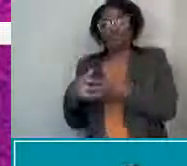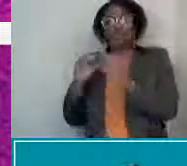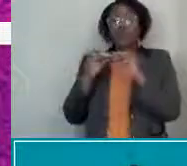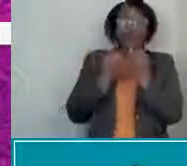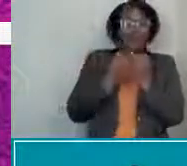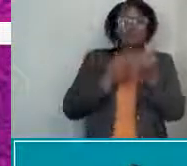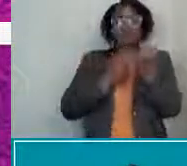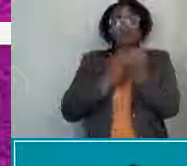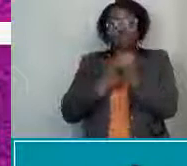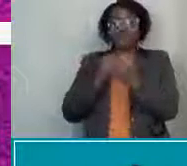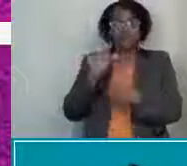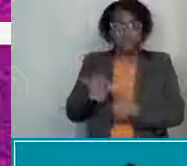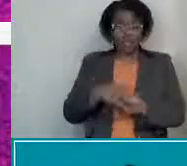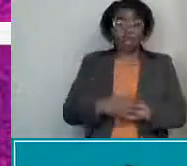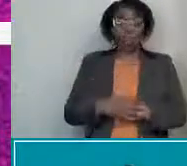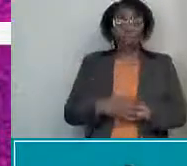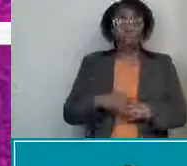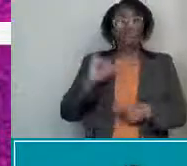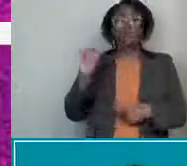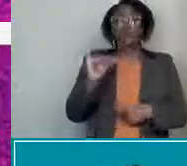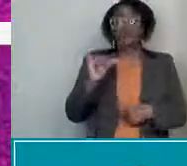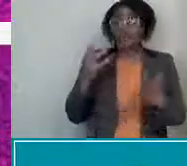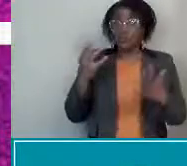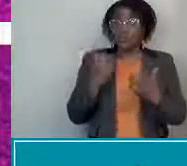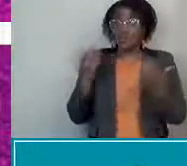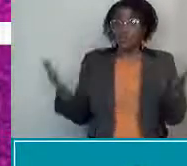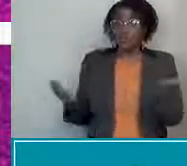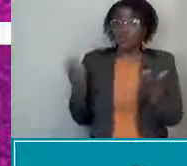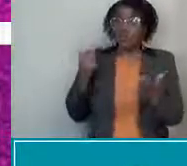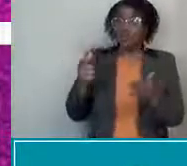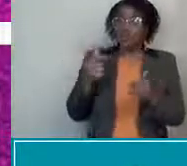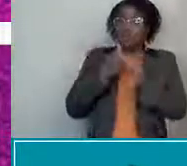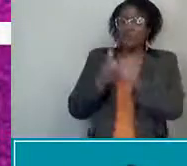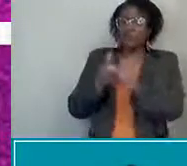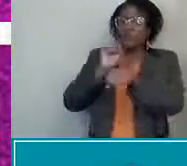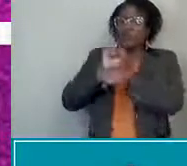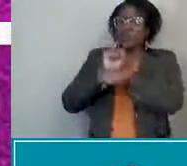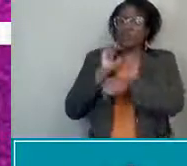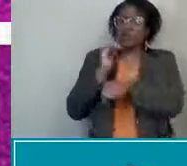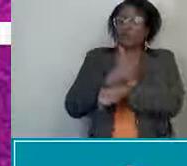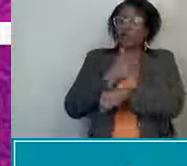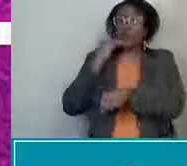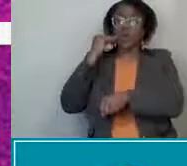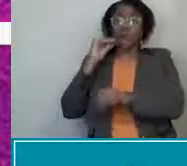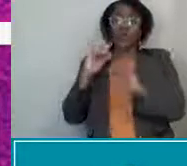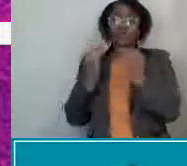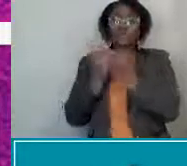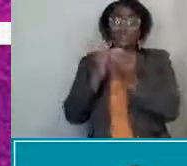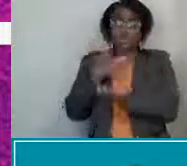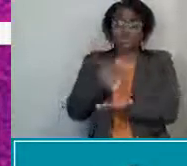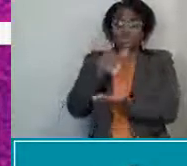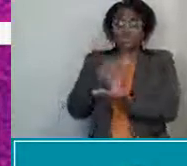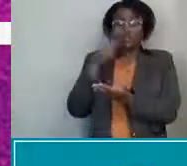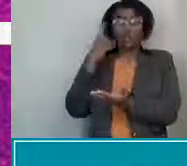it. And also want to encourage you to follow the work of my home organization, the Center for Political Education, as a